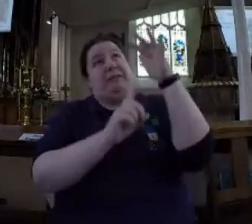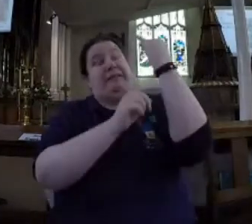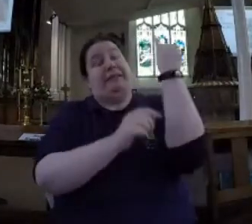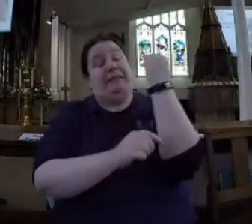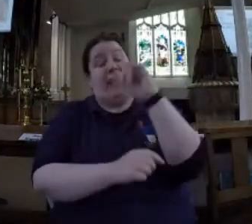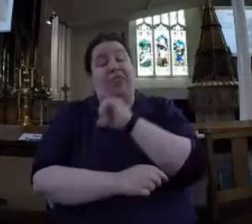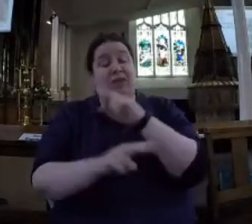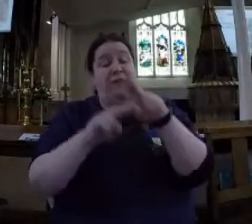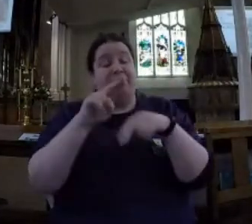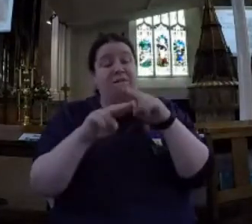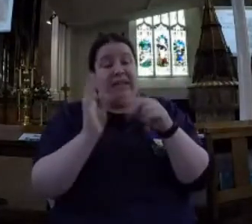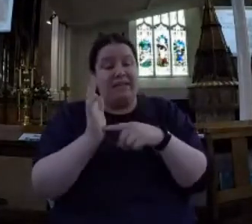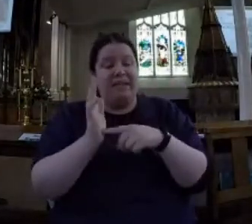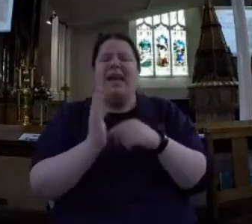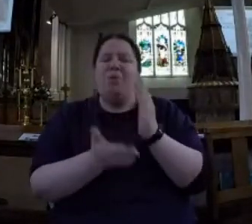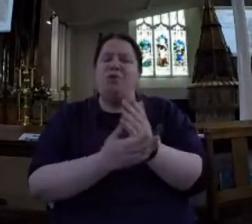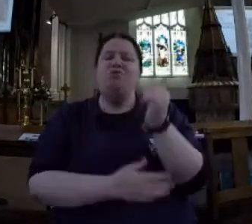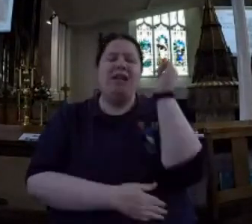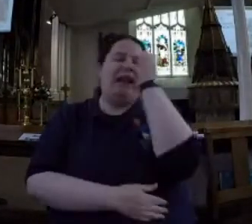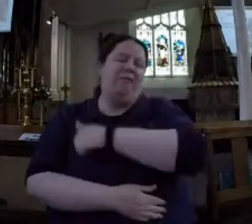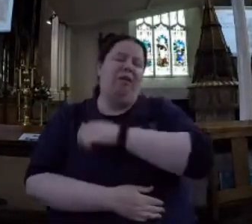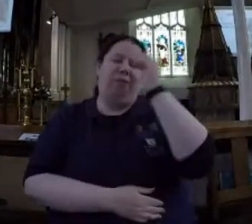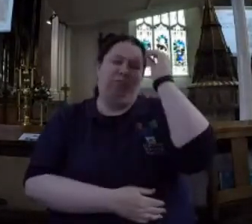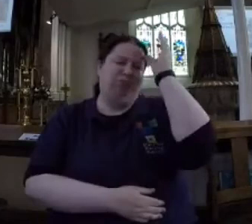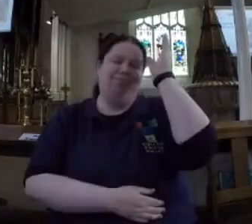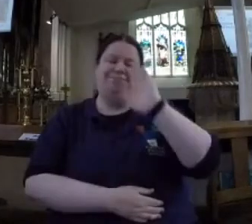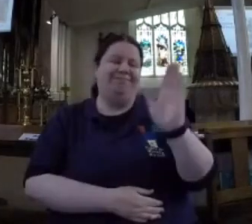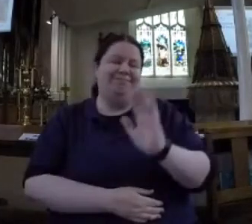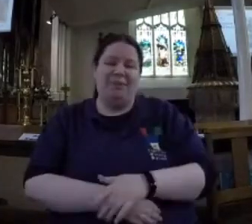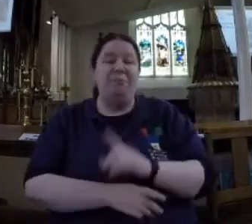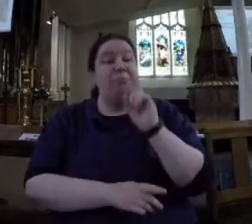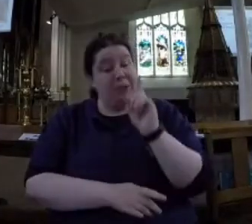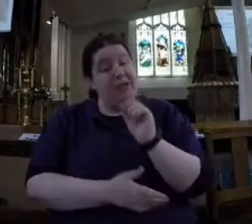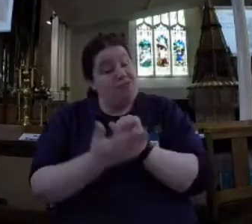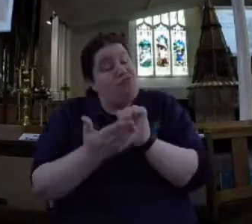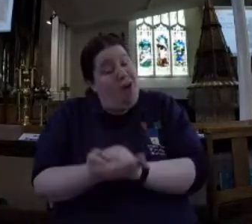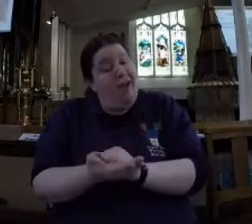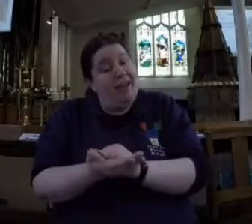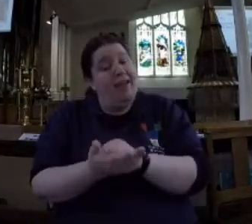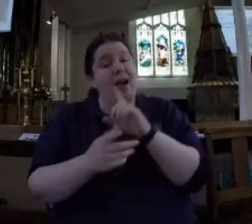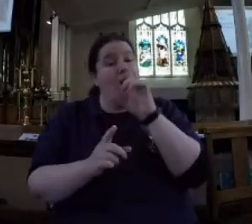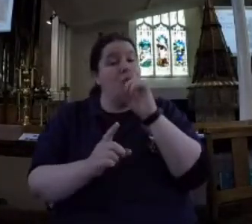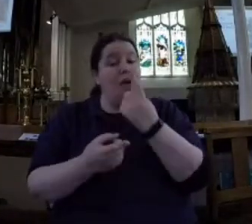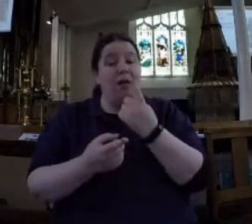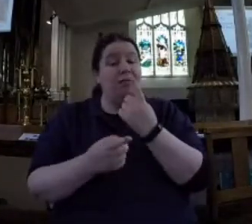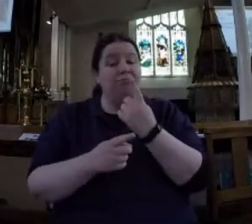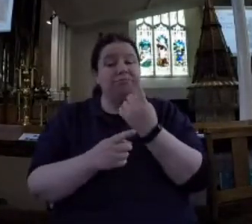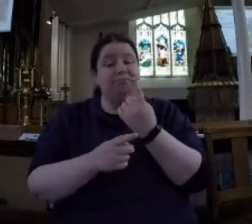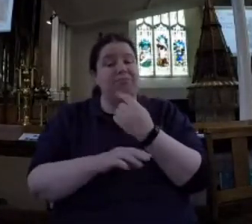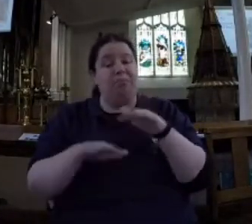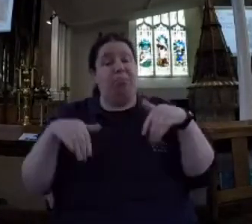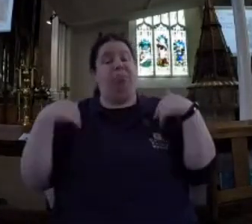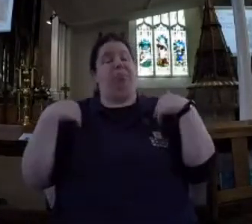he wasn't the brightest crayon in the pack, was he? But he does have a good point. You can't not get